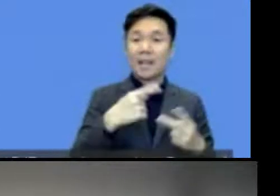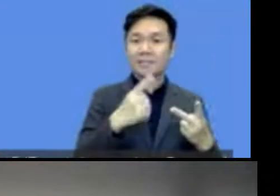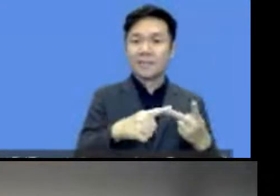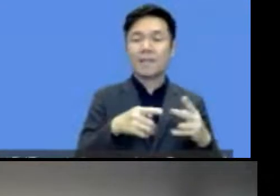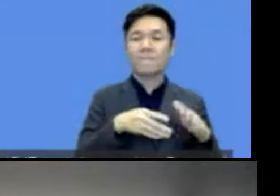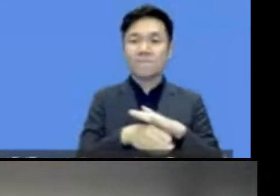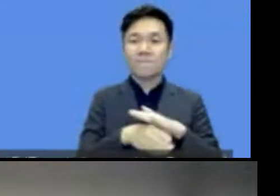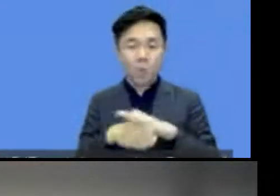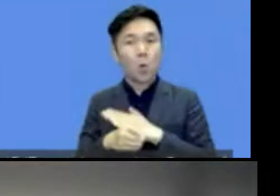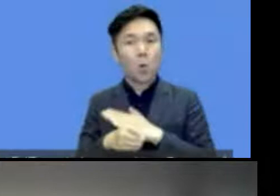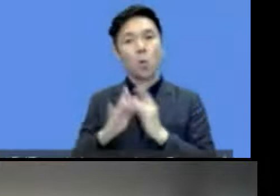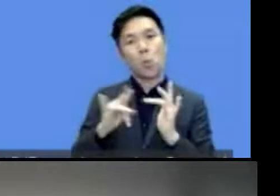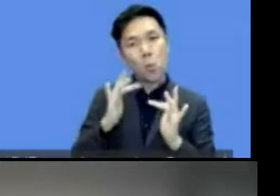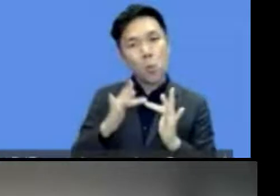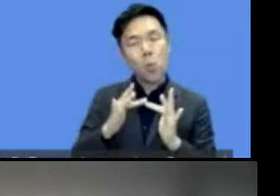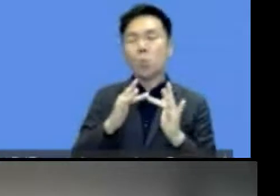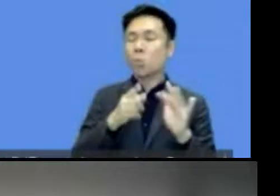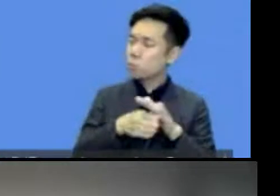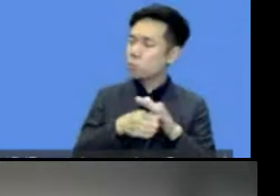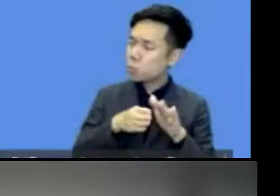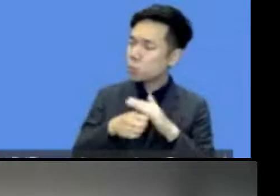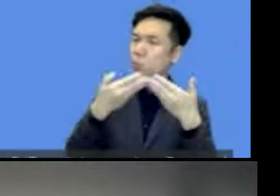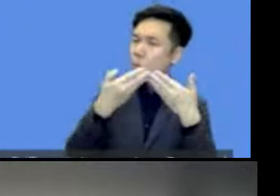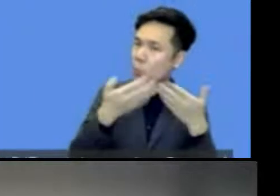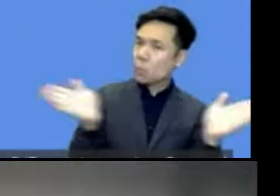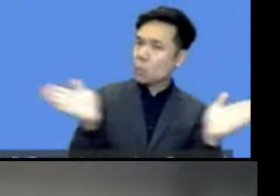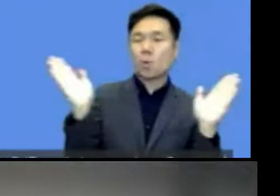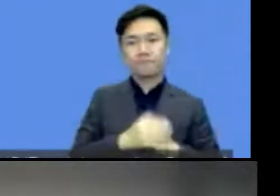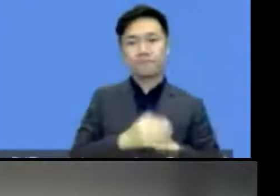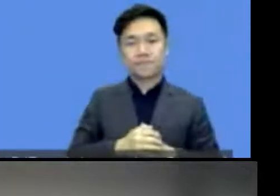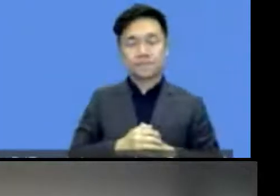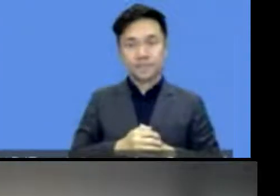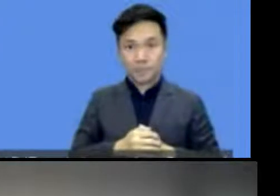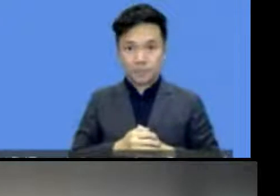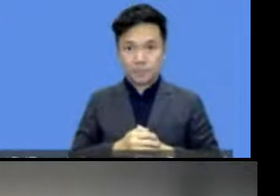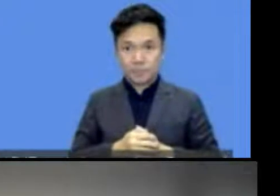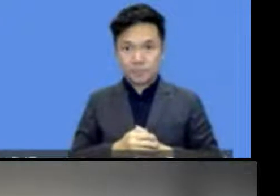web contents accessibilities of the